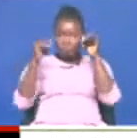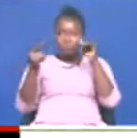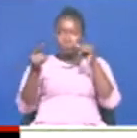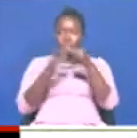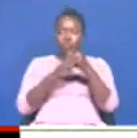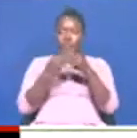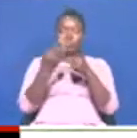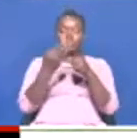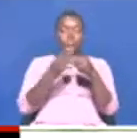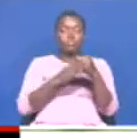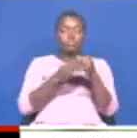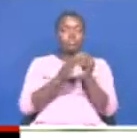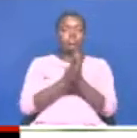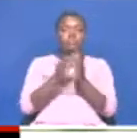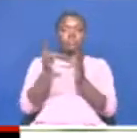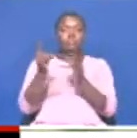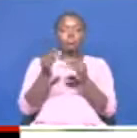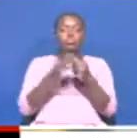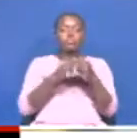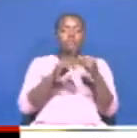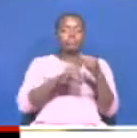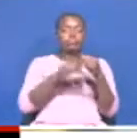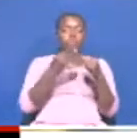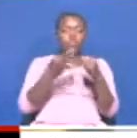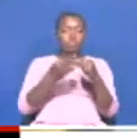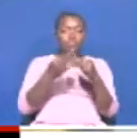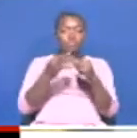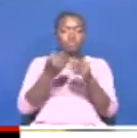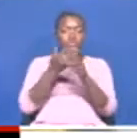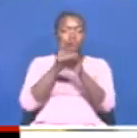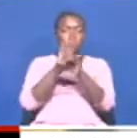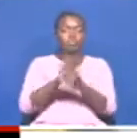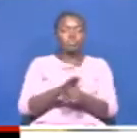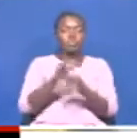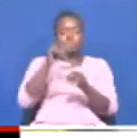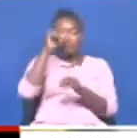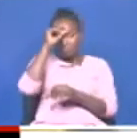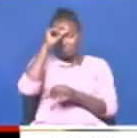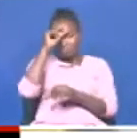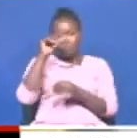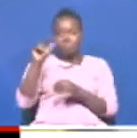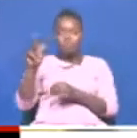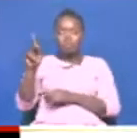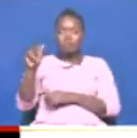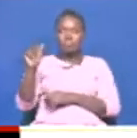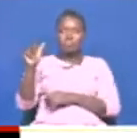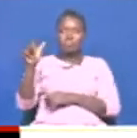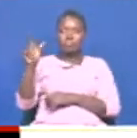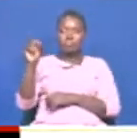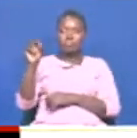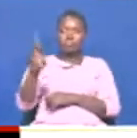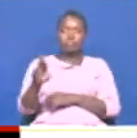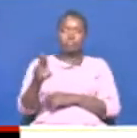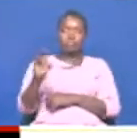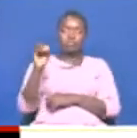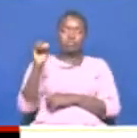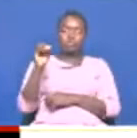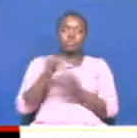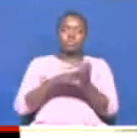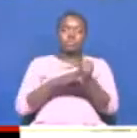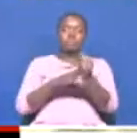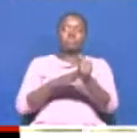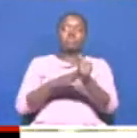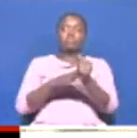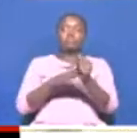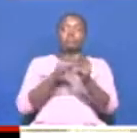1963 by the colonial government. The Kenya Agricultural and Livestock Research Organization is one of the leading world's custodian